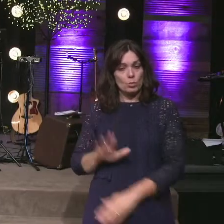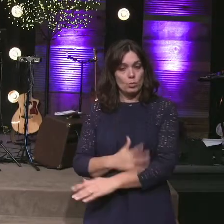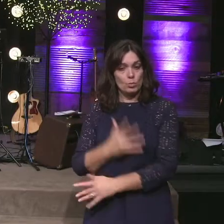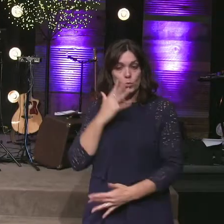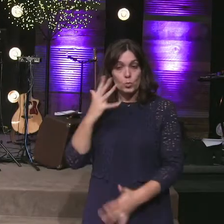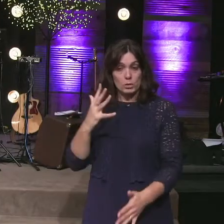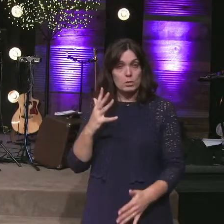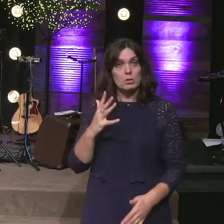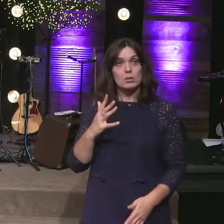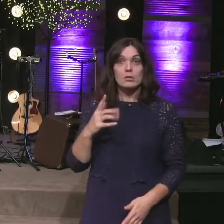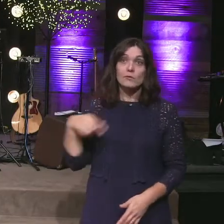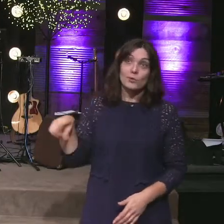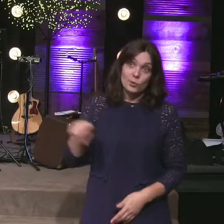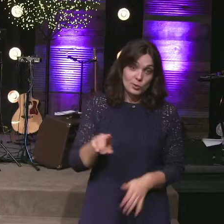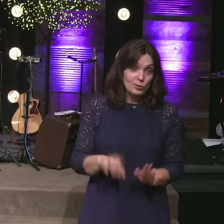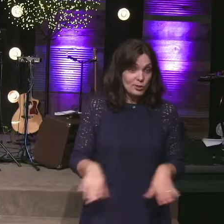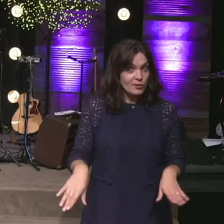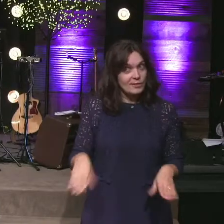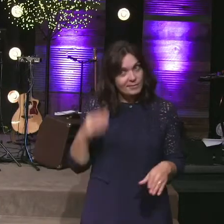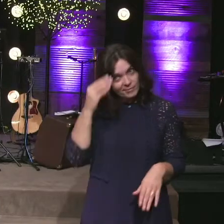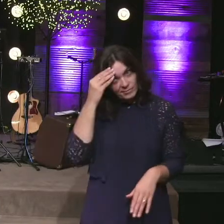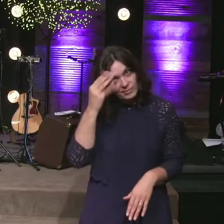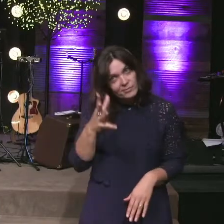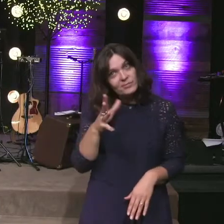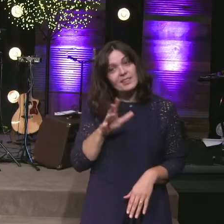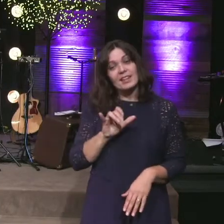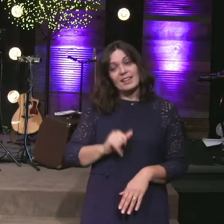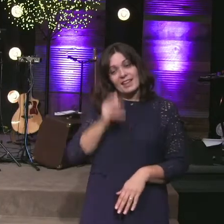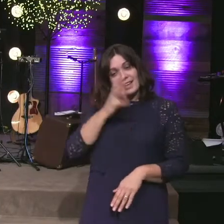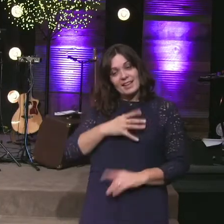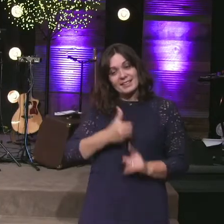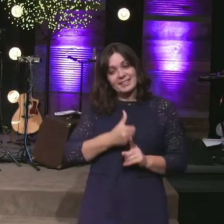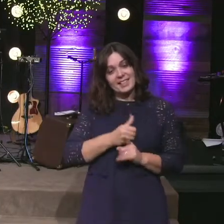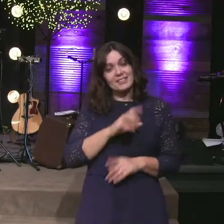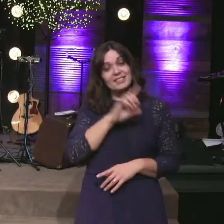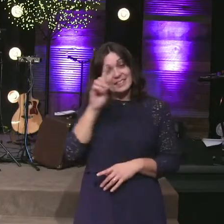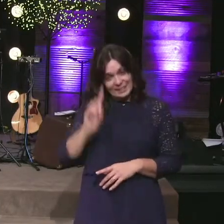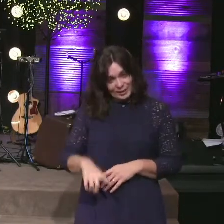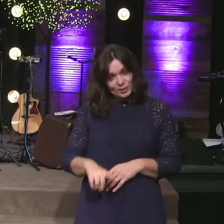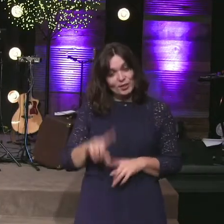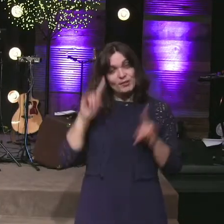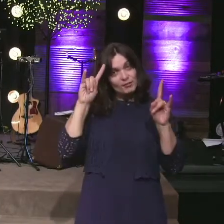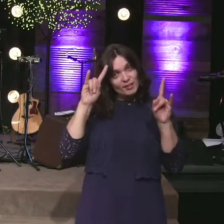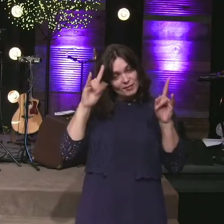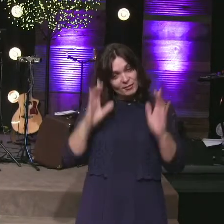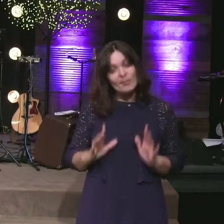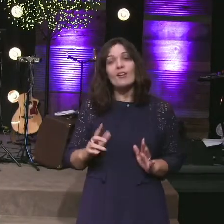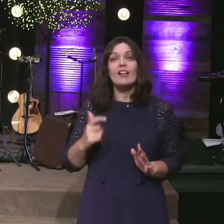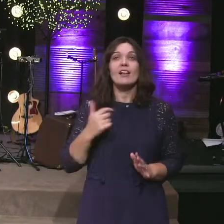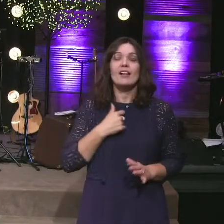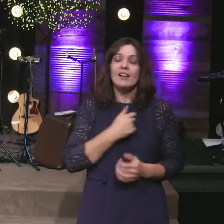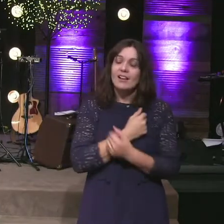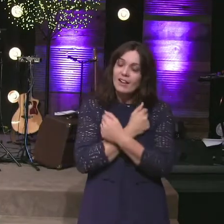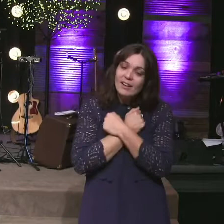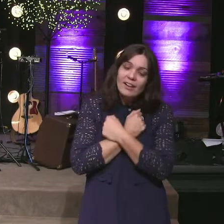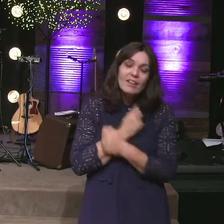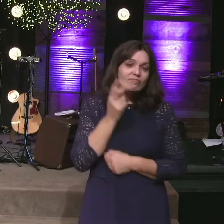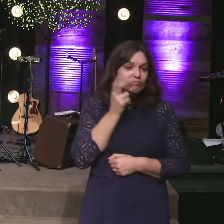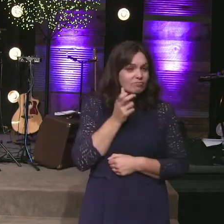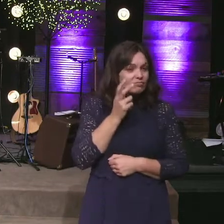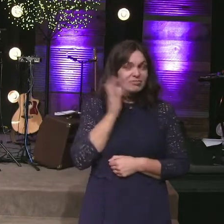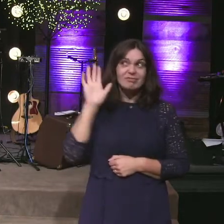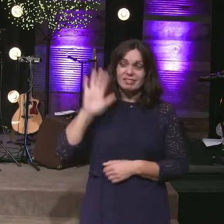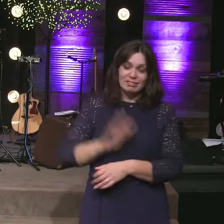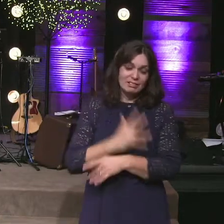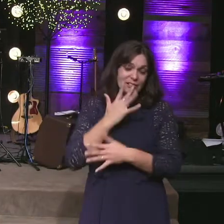for all you children, was a Detroit rock and roller. Who I loved, and I went to